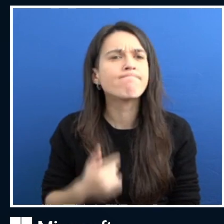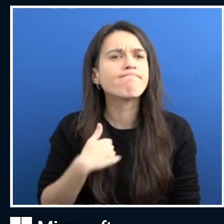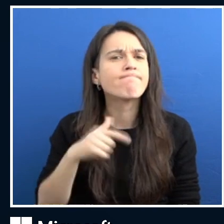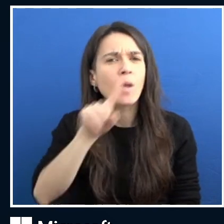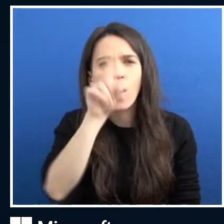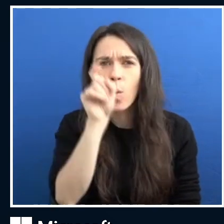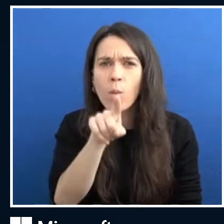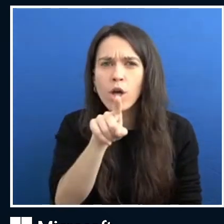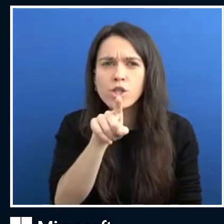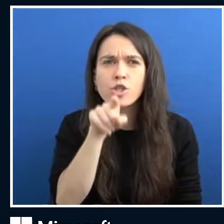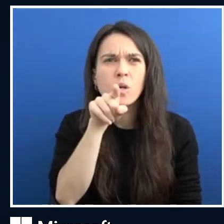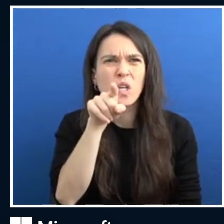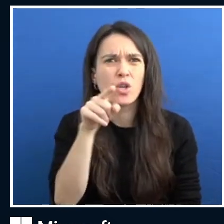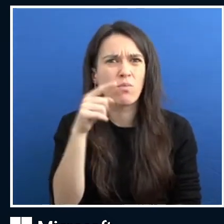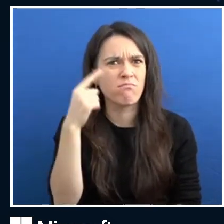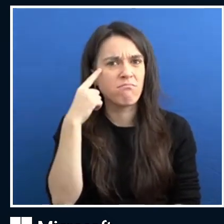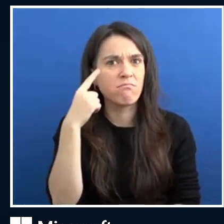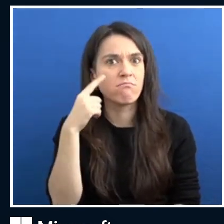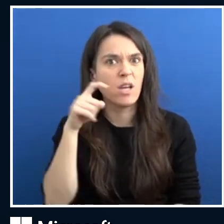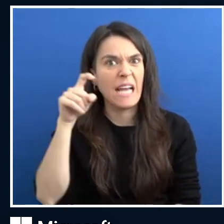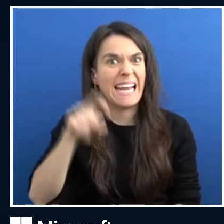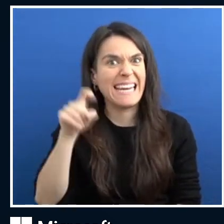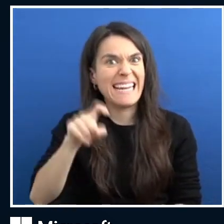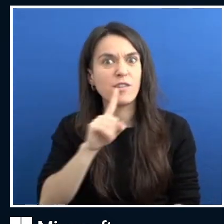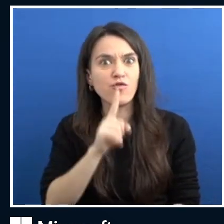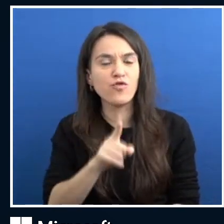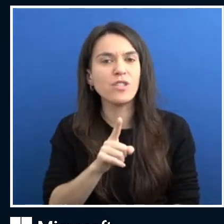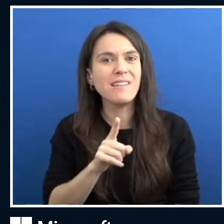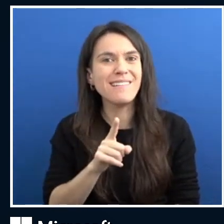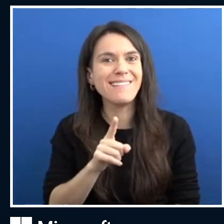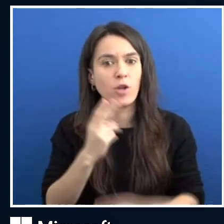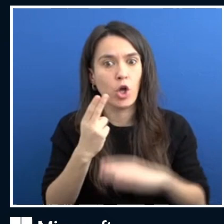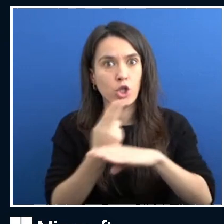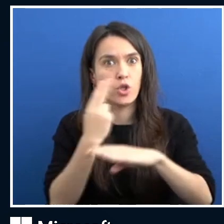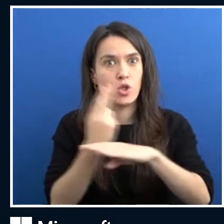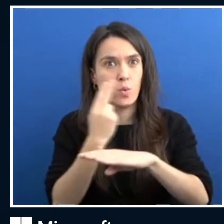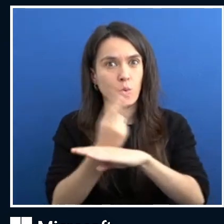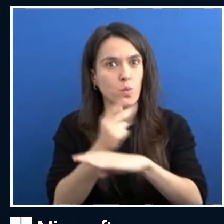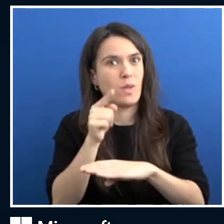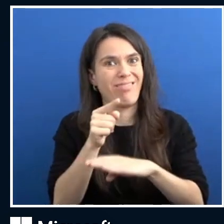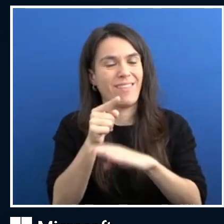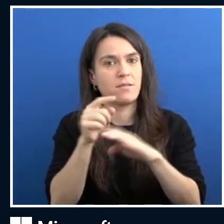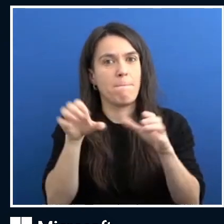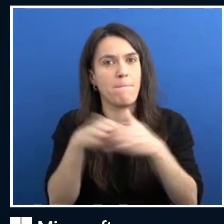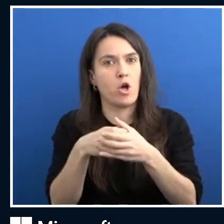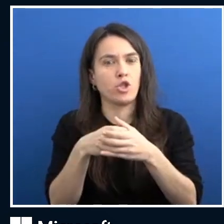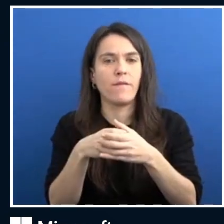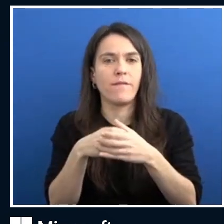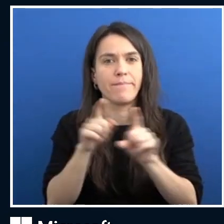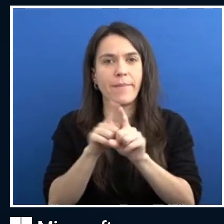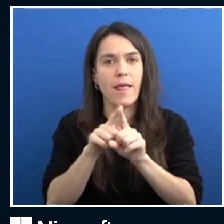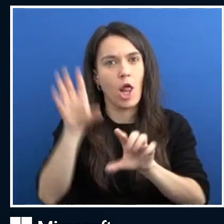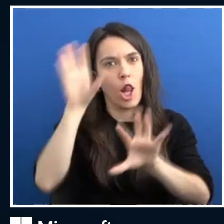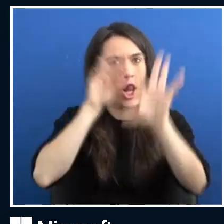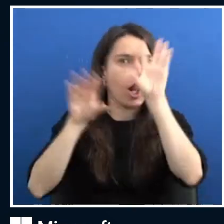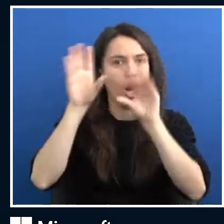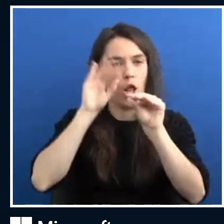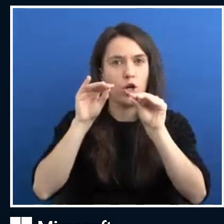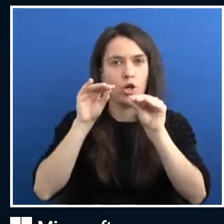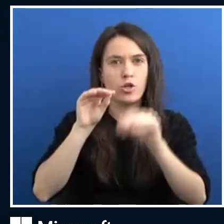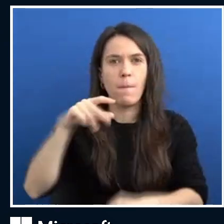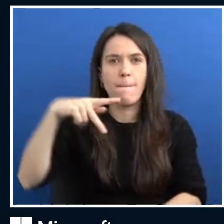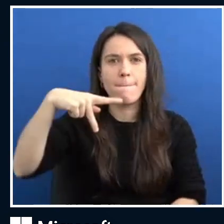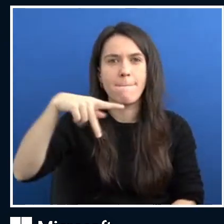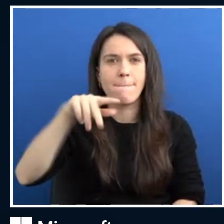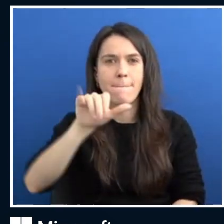need to to actually use those models? You need to learn scikit-learn, right? Python scikit-learn. That's the best